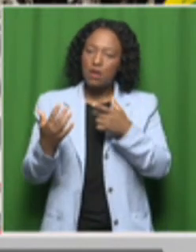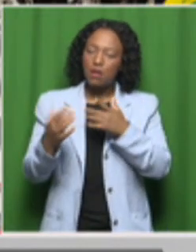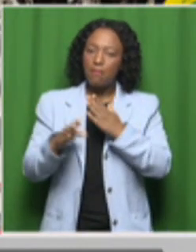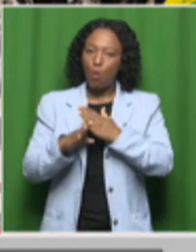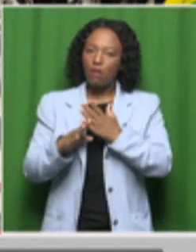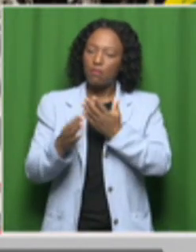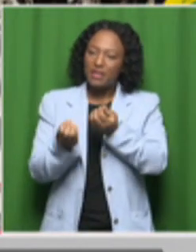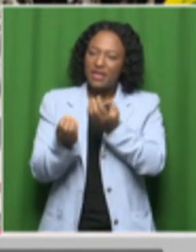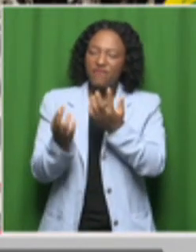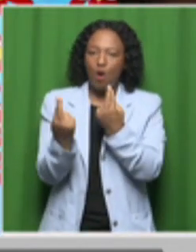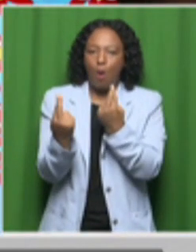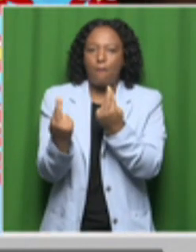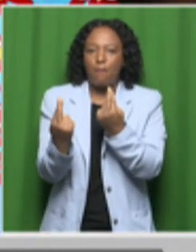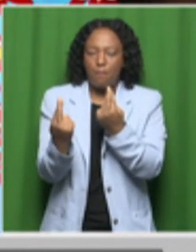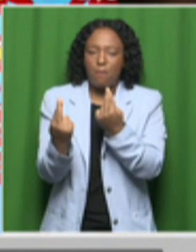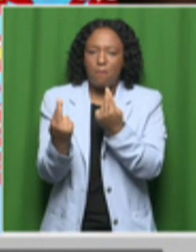because I wouldn't want